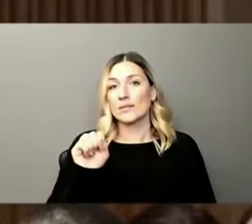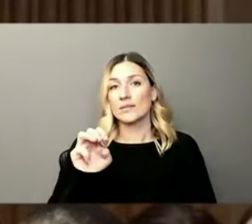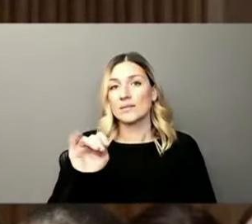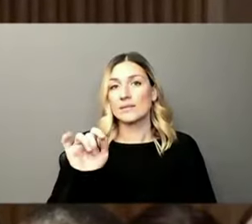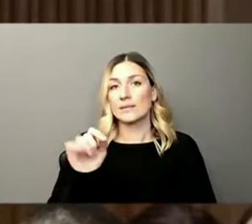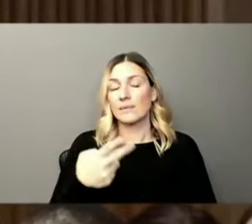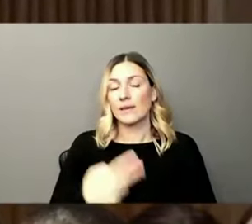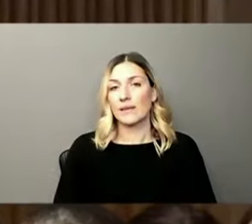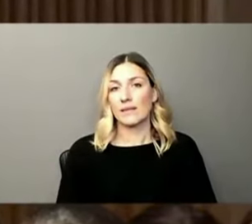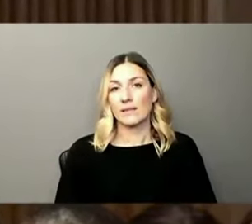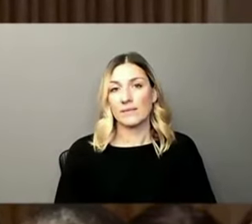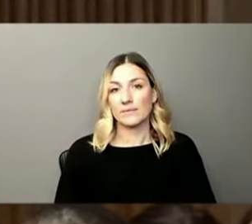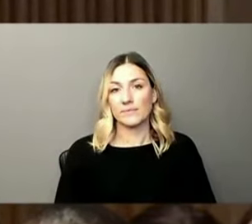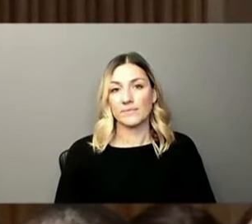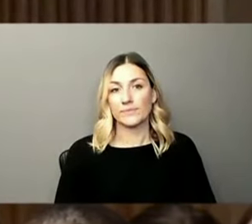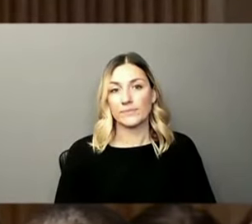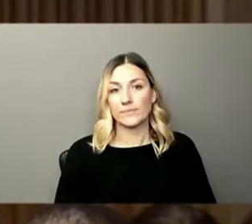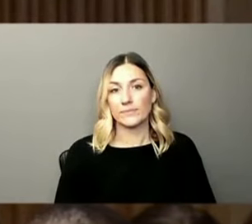I think Senator...